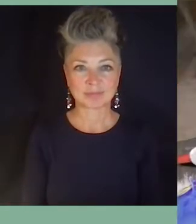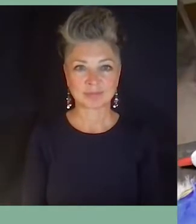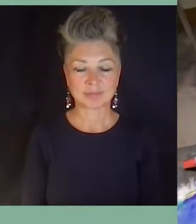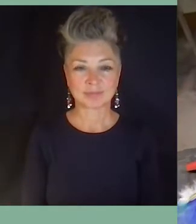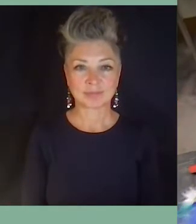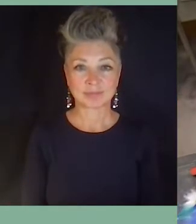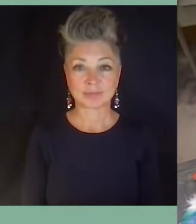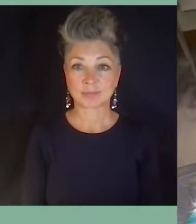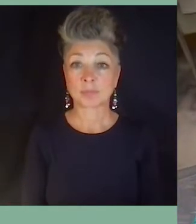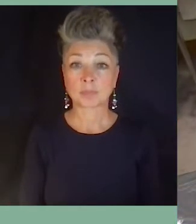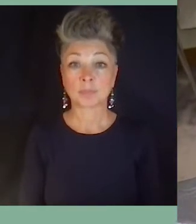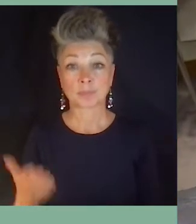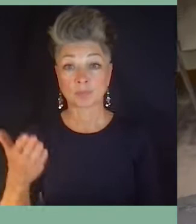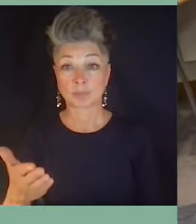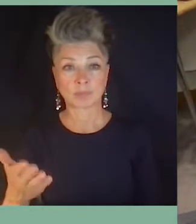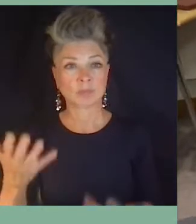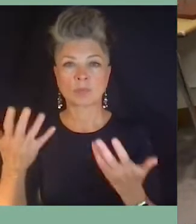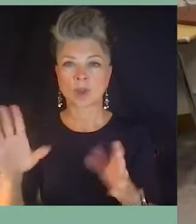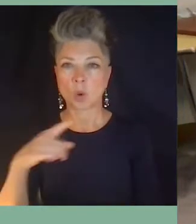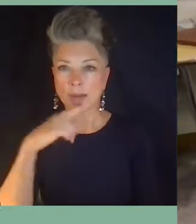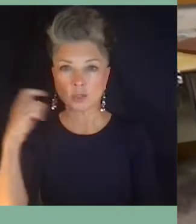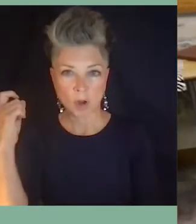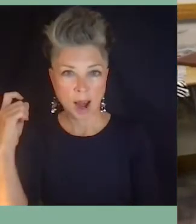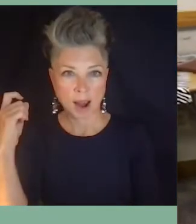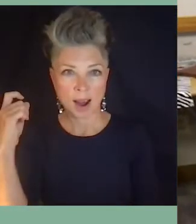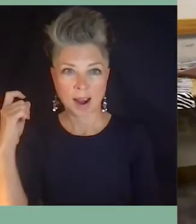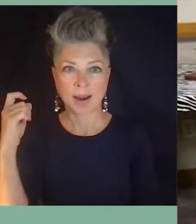done. Use one of these that I'll have already dry